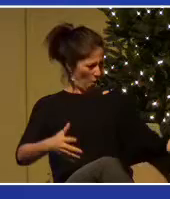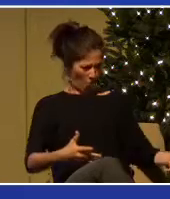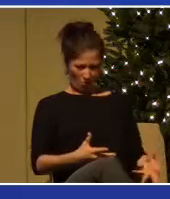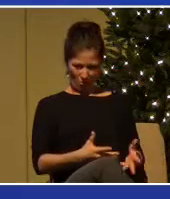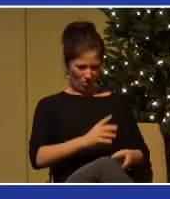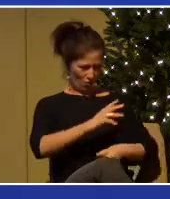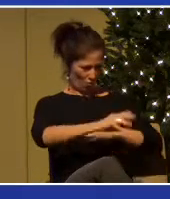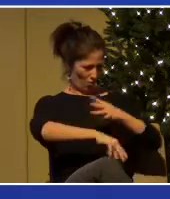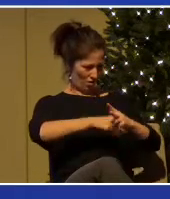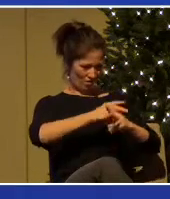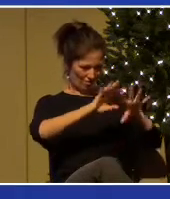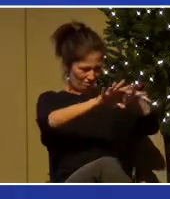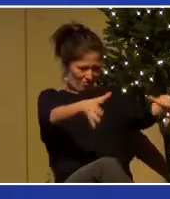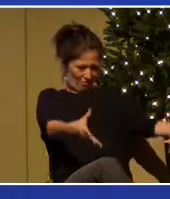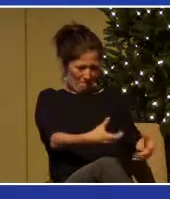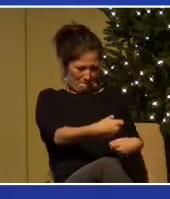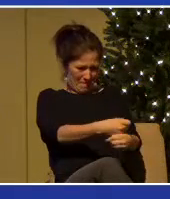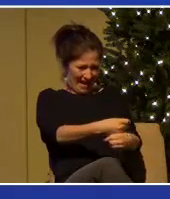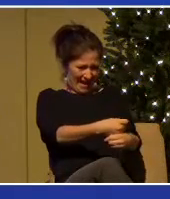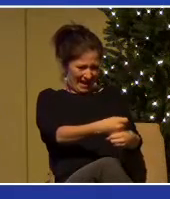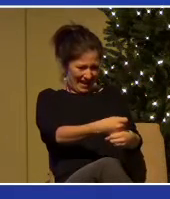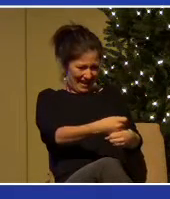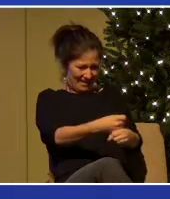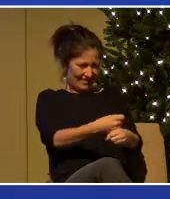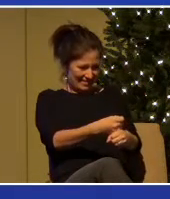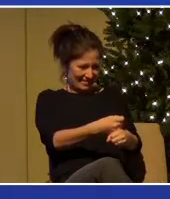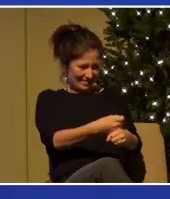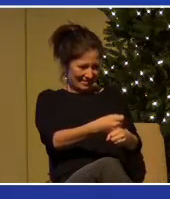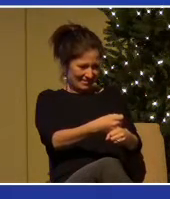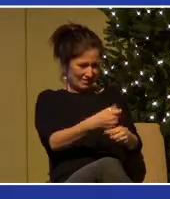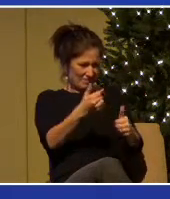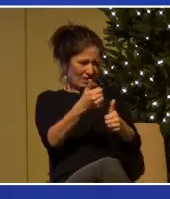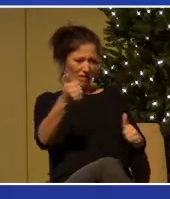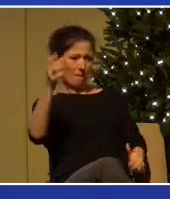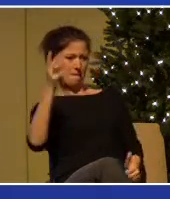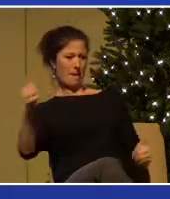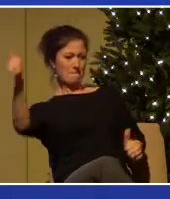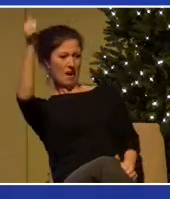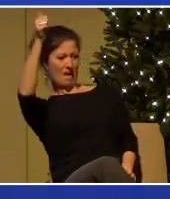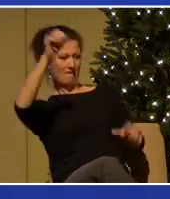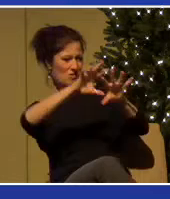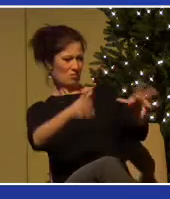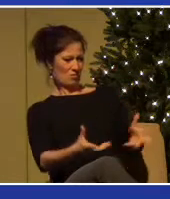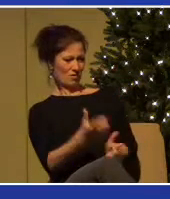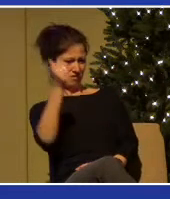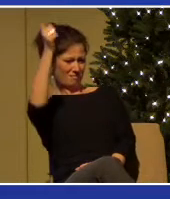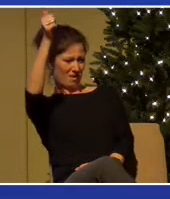is not himself in the universe, but is outside of it. It cannot contain him.